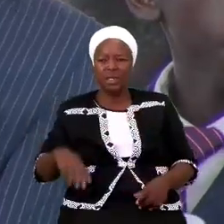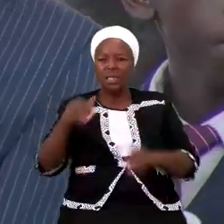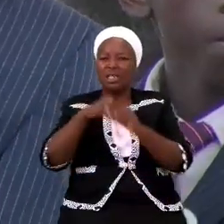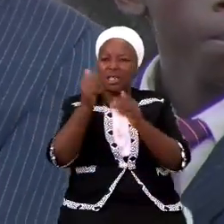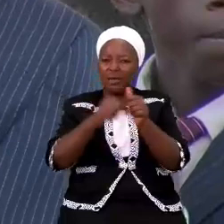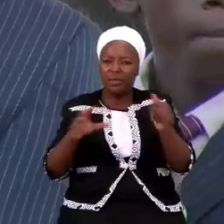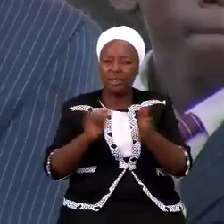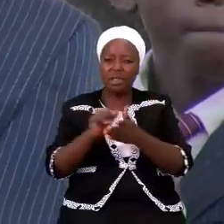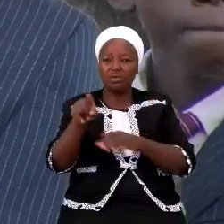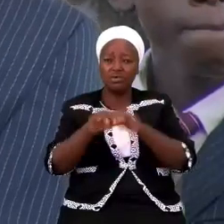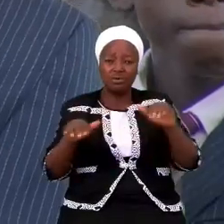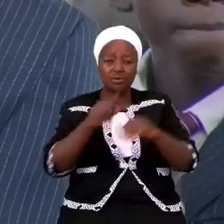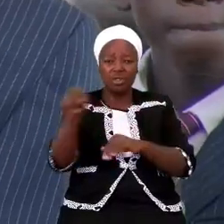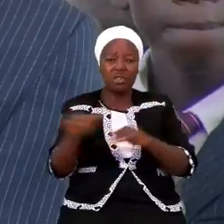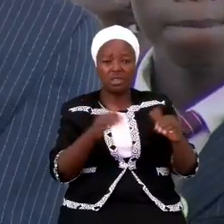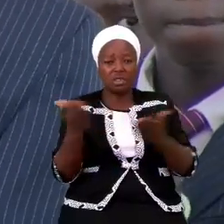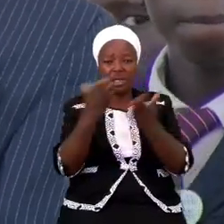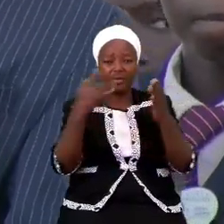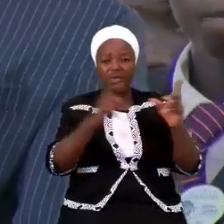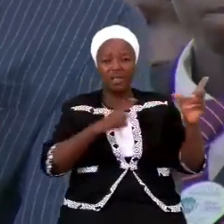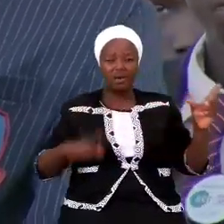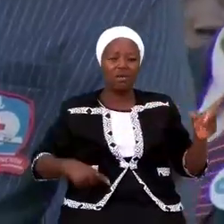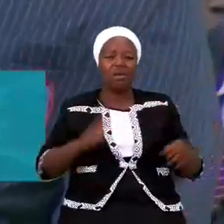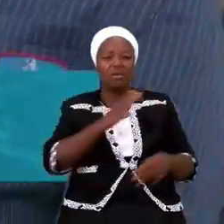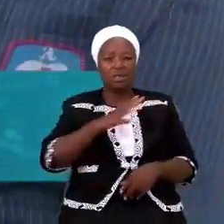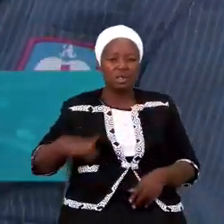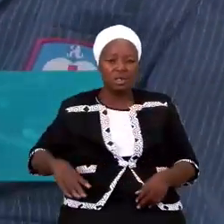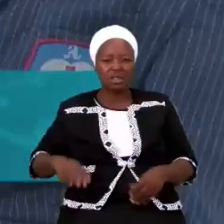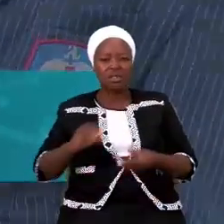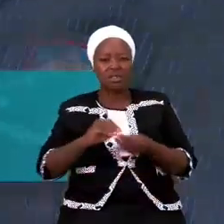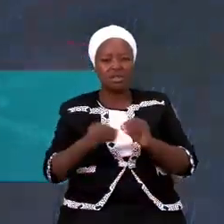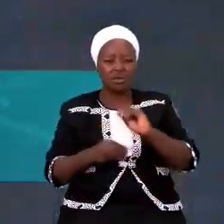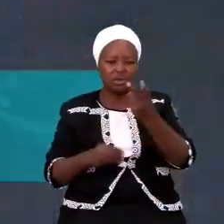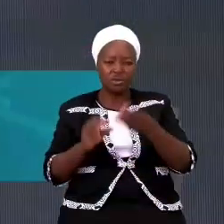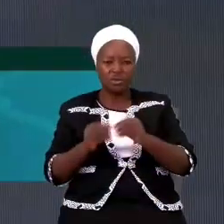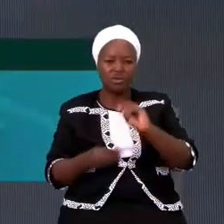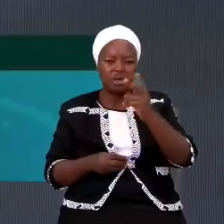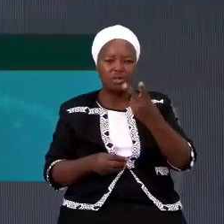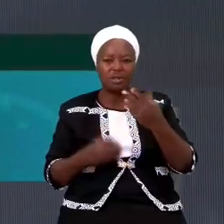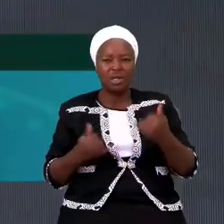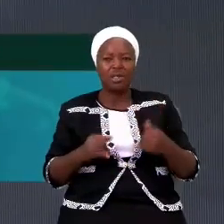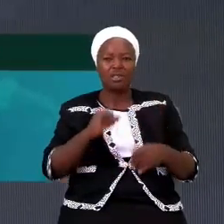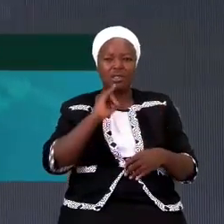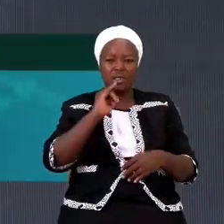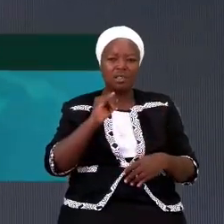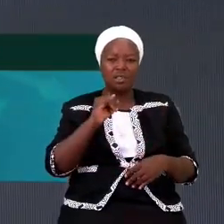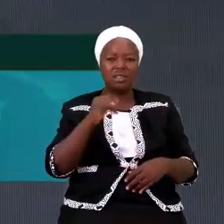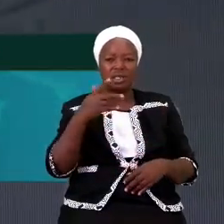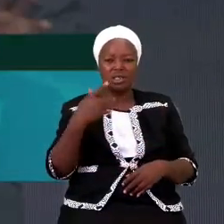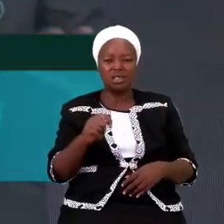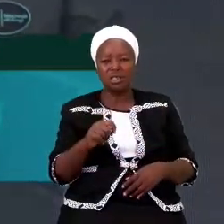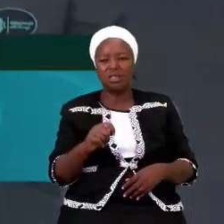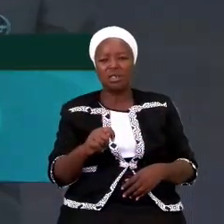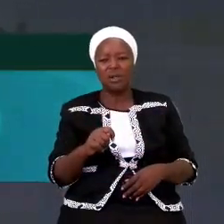the unfavorable rewards for filthy backsliders and sinners.